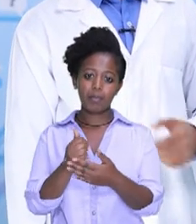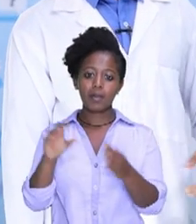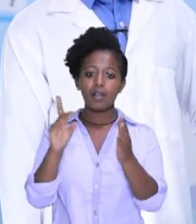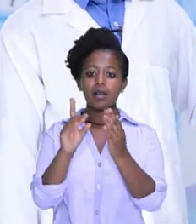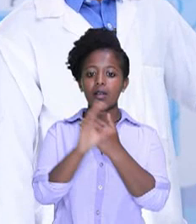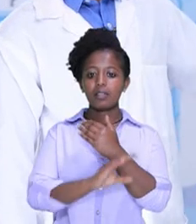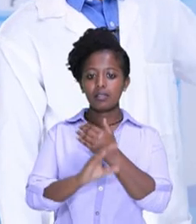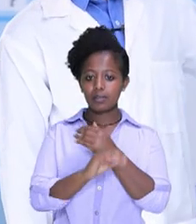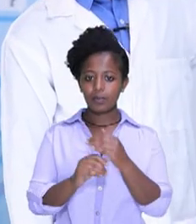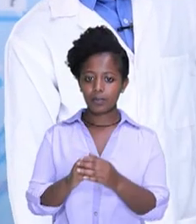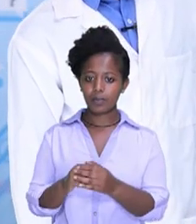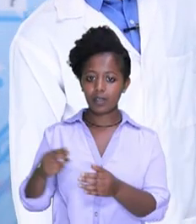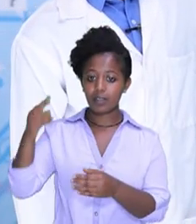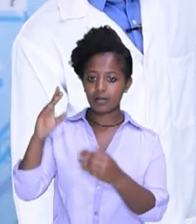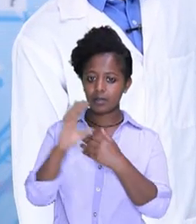country.